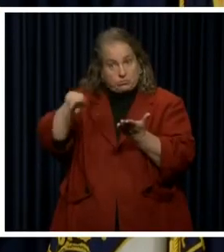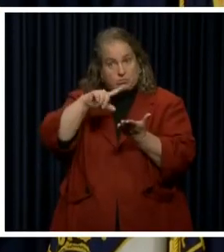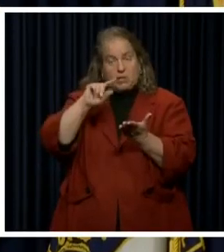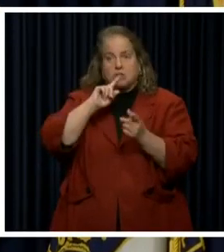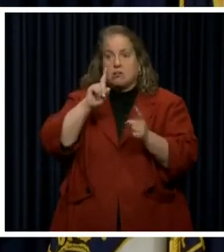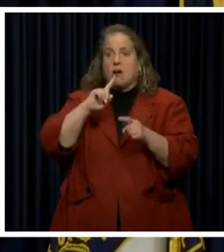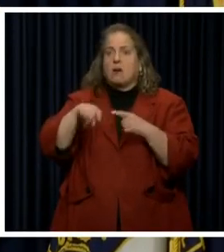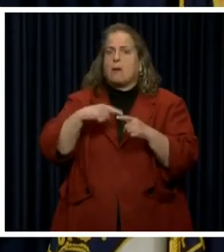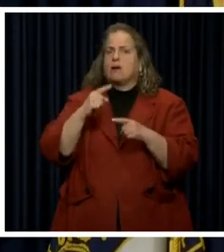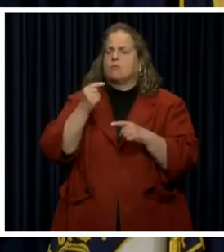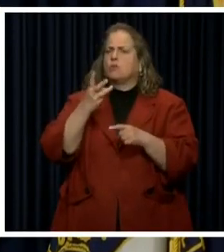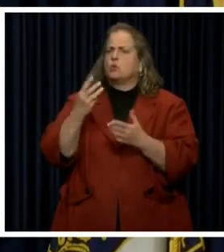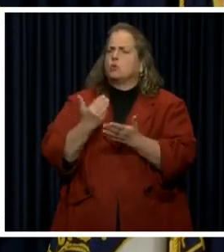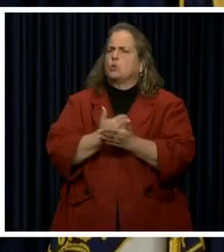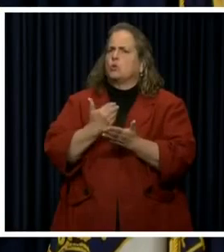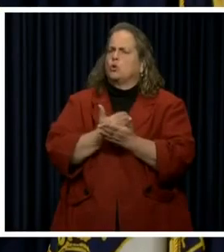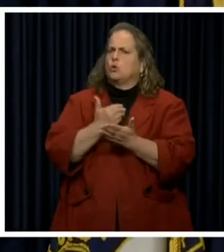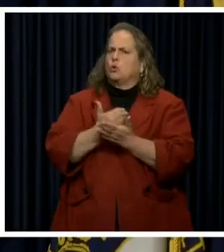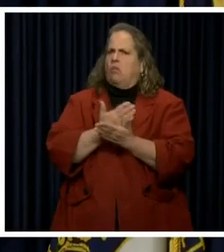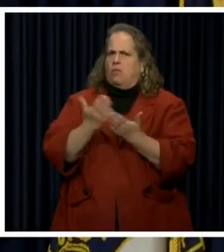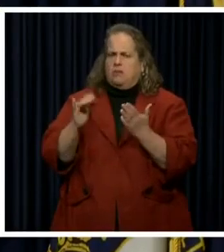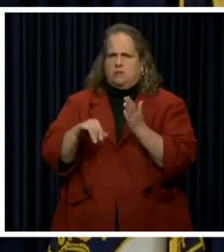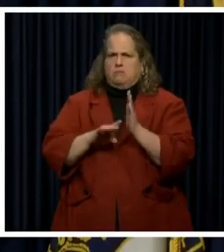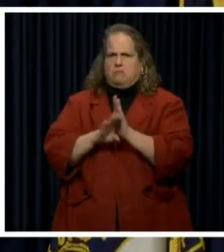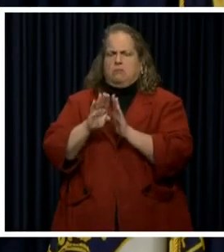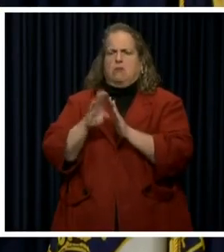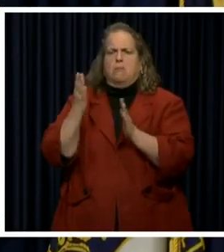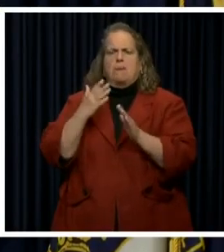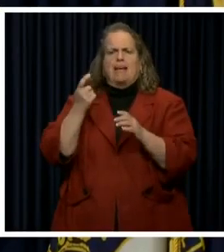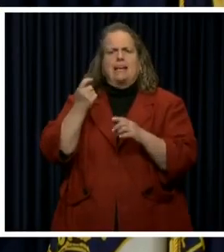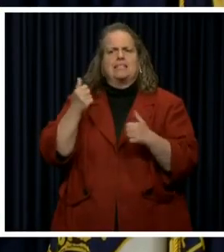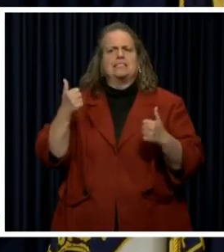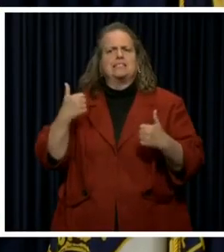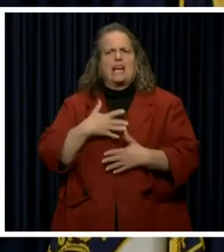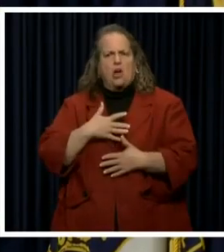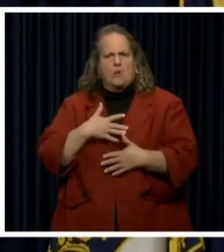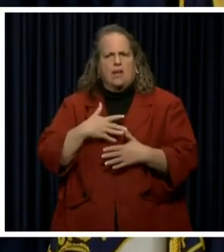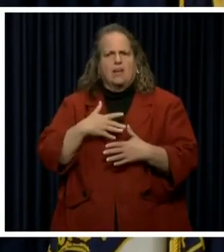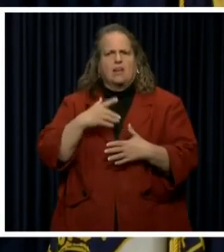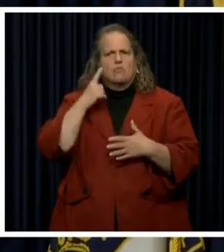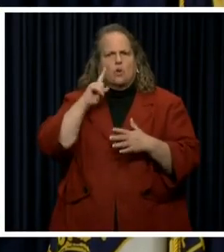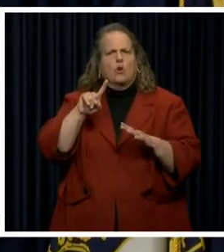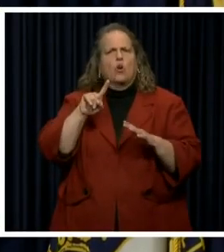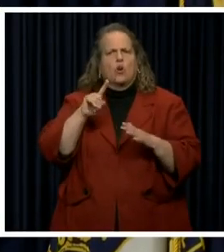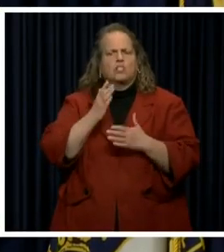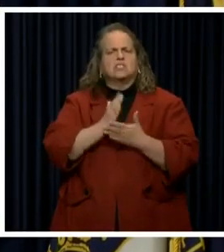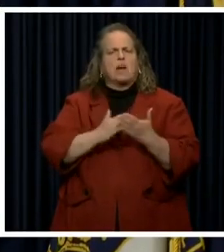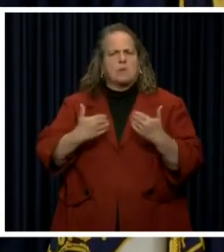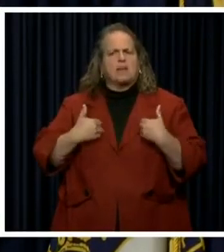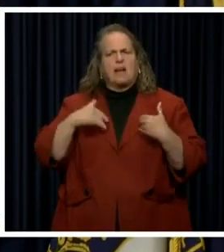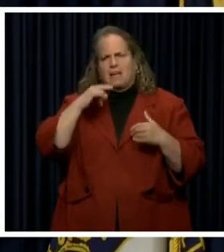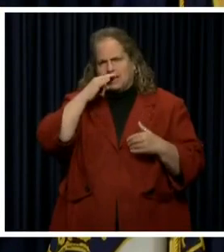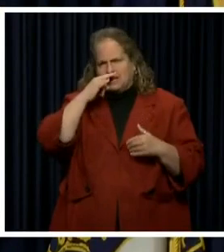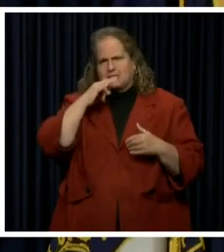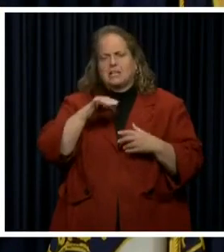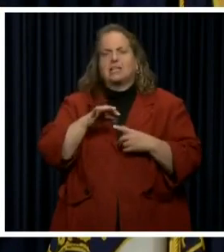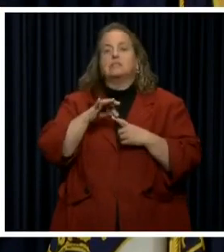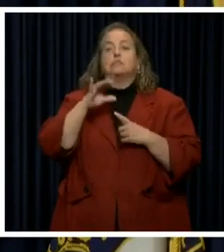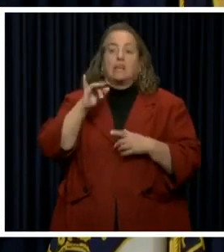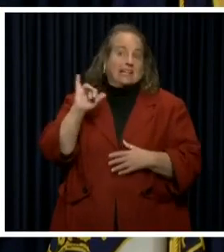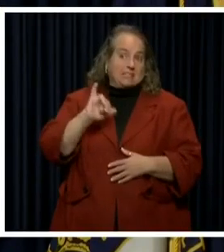new developments that might seem kind of scary out of context, and we certainly don't want to do that to anybody's kids, including